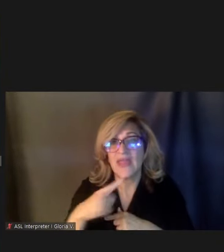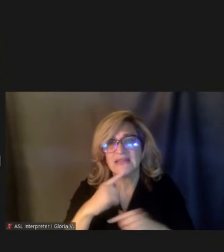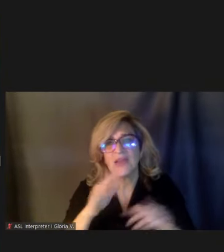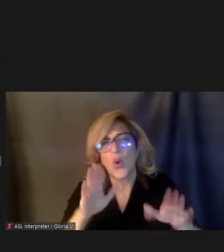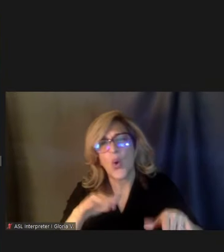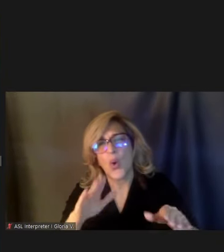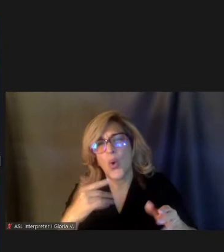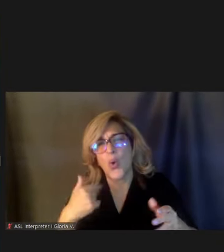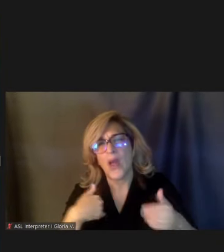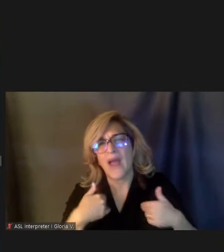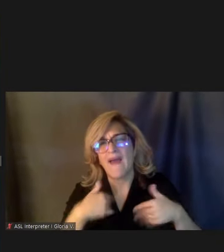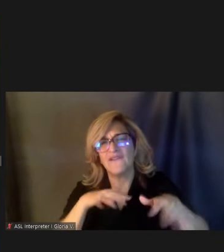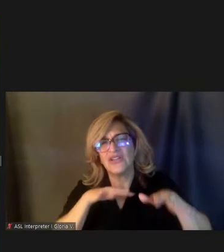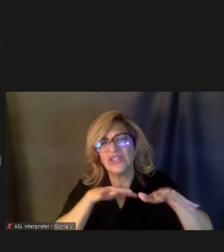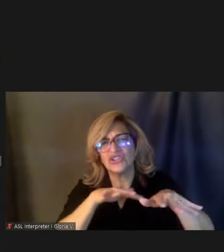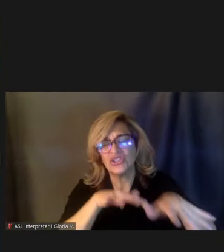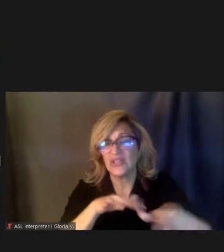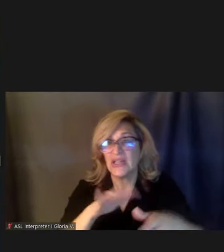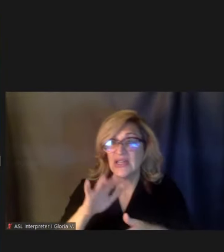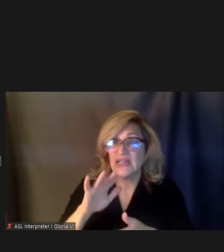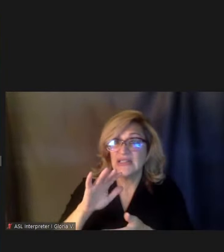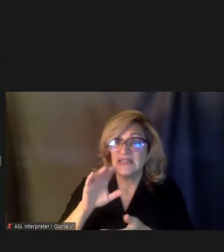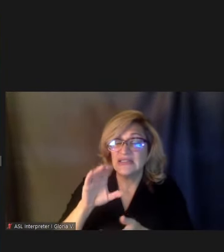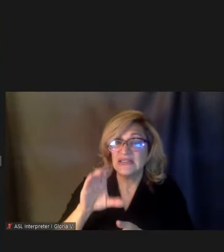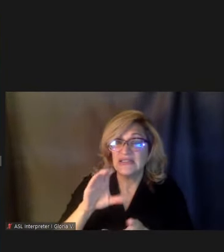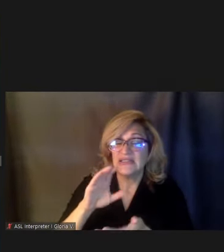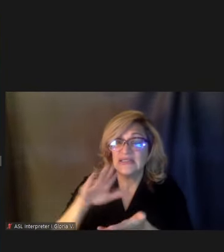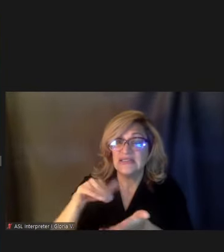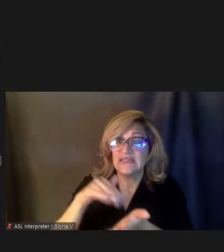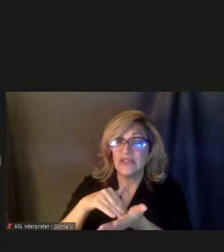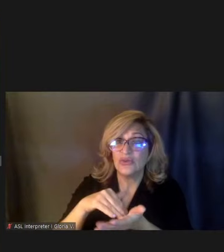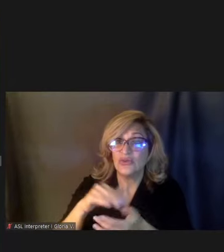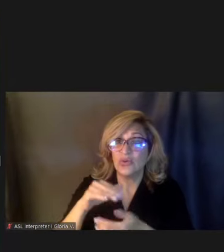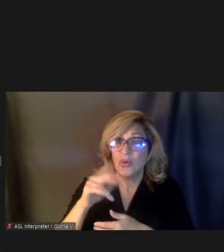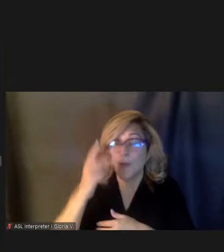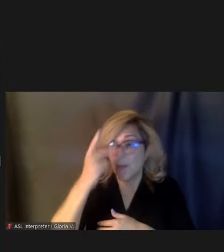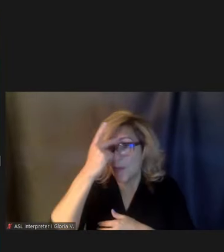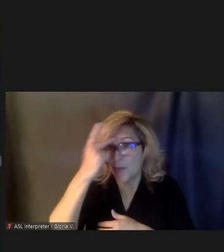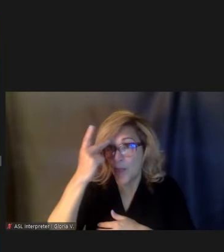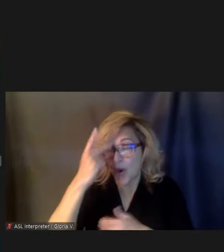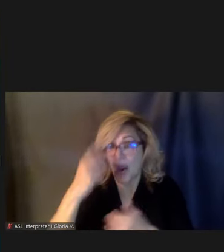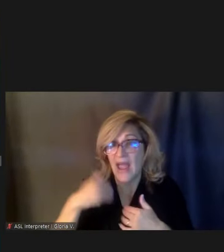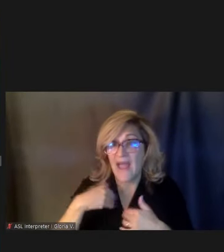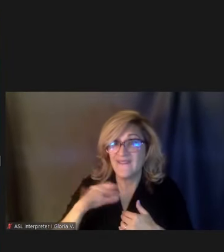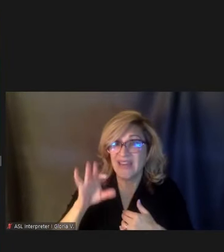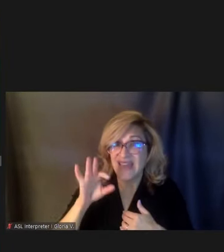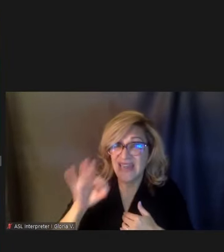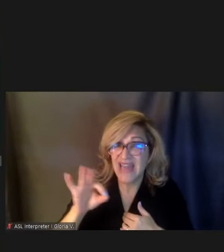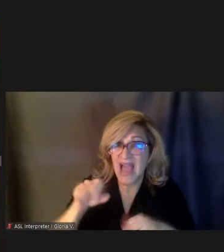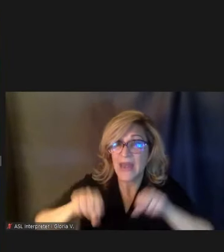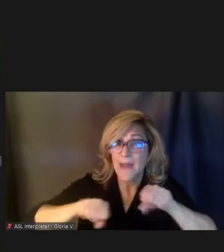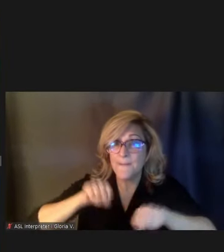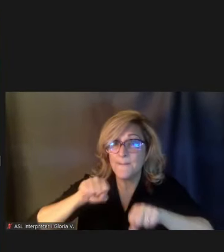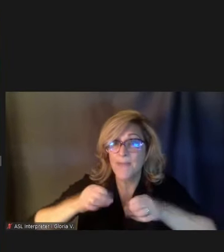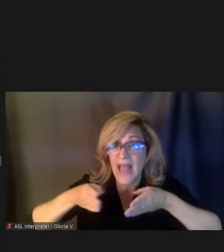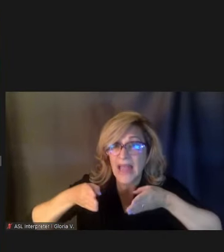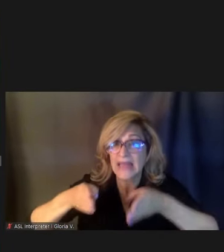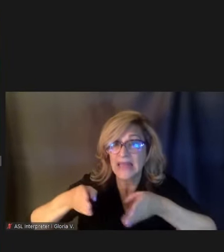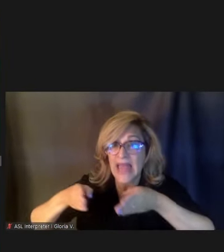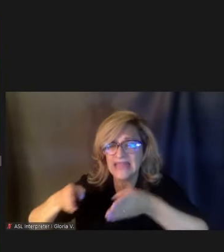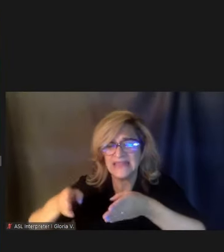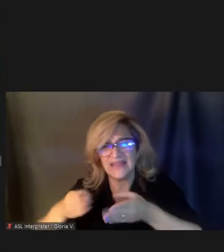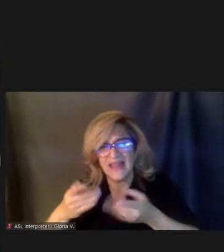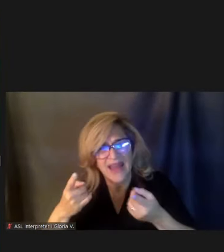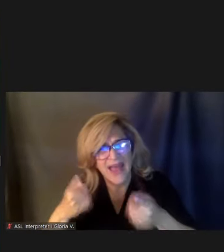congestion. Central Park has 9 bike lanes, and somehow that's just not enough.